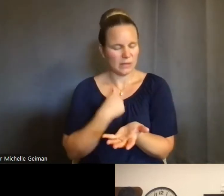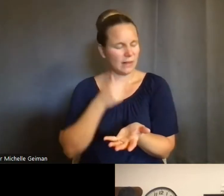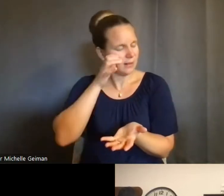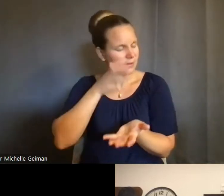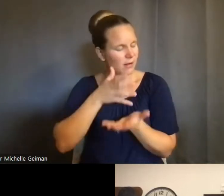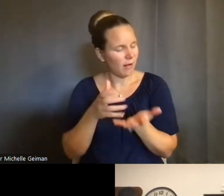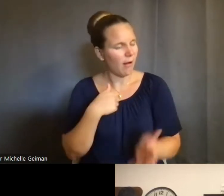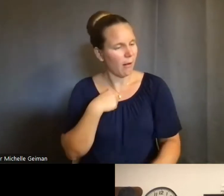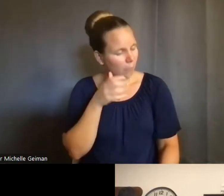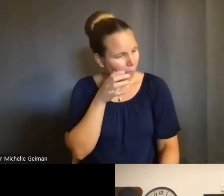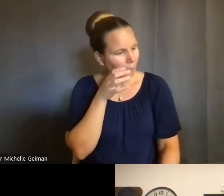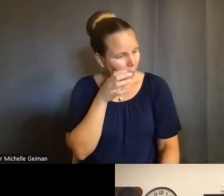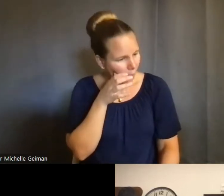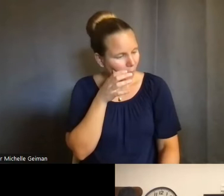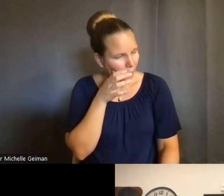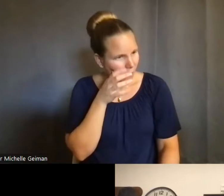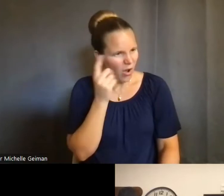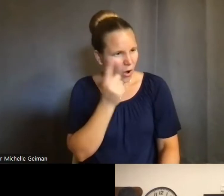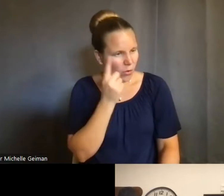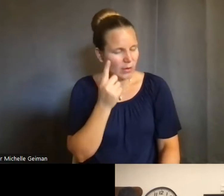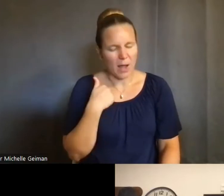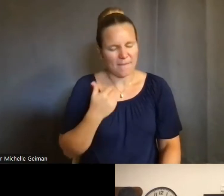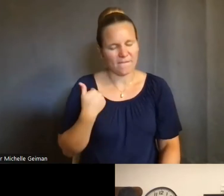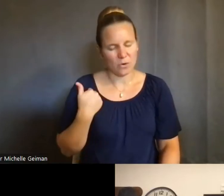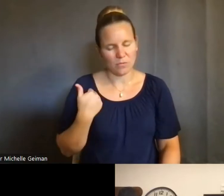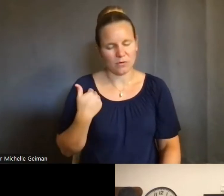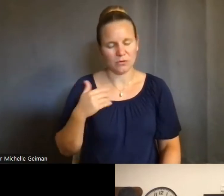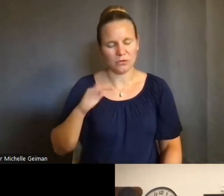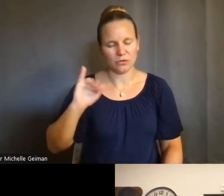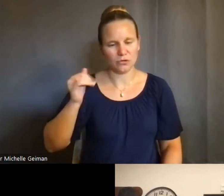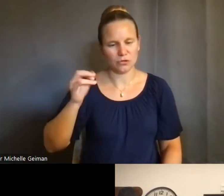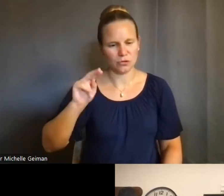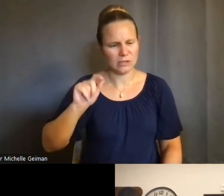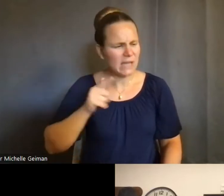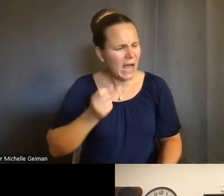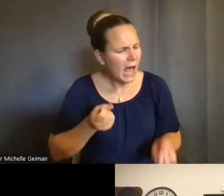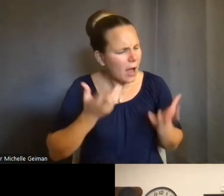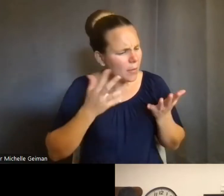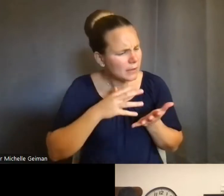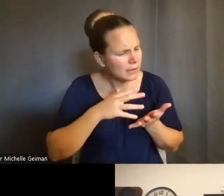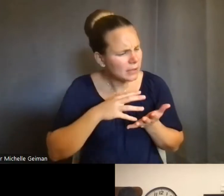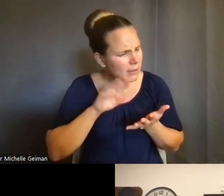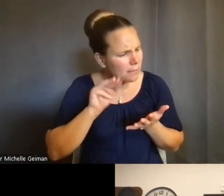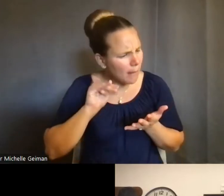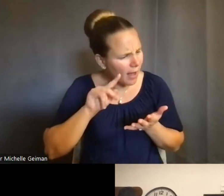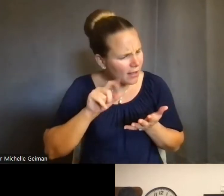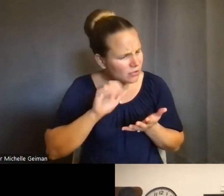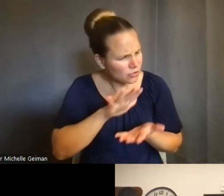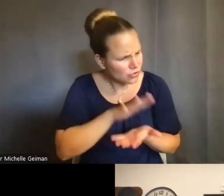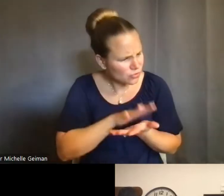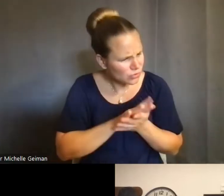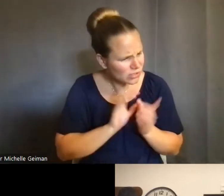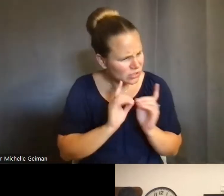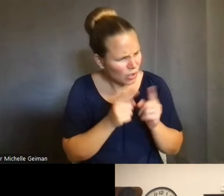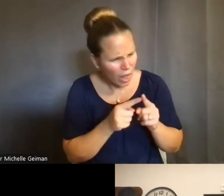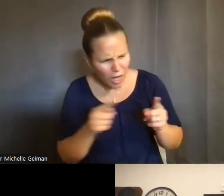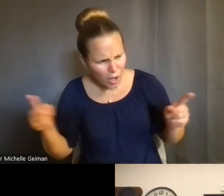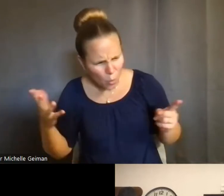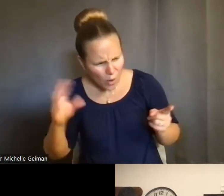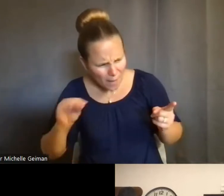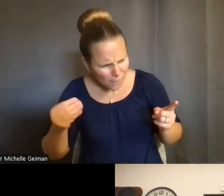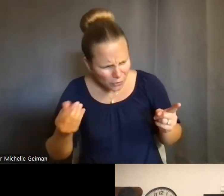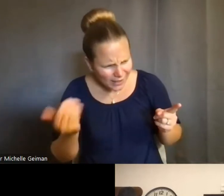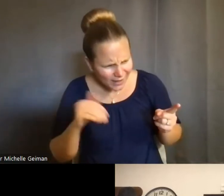details. And you said, first of all, your school district is how many miles long? What was that number you